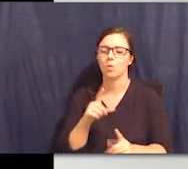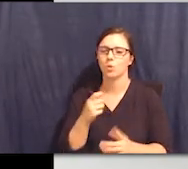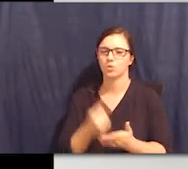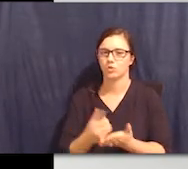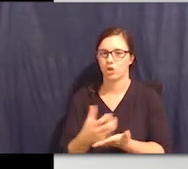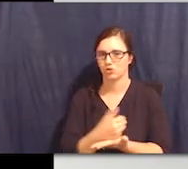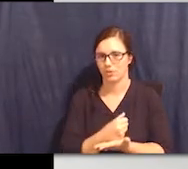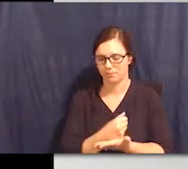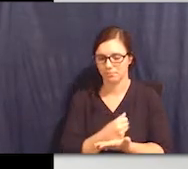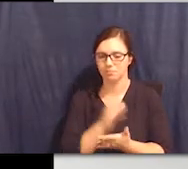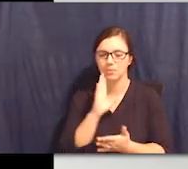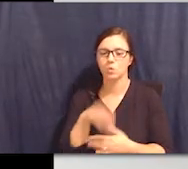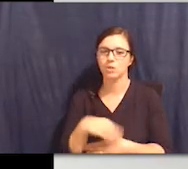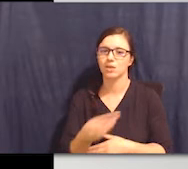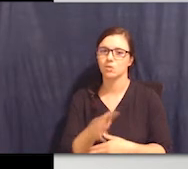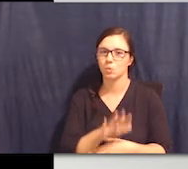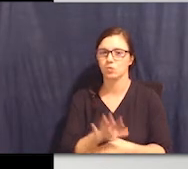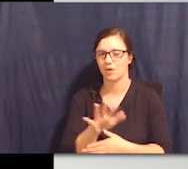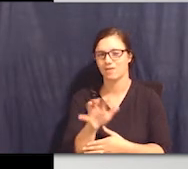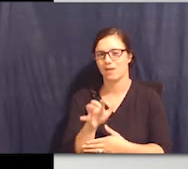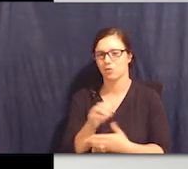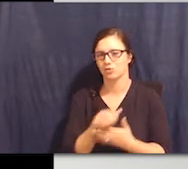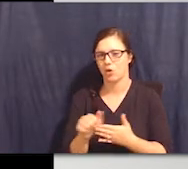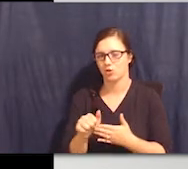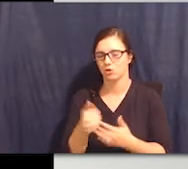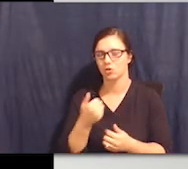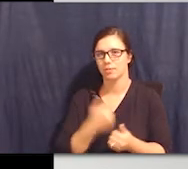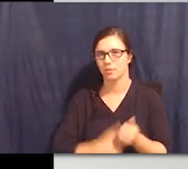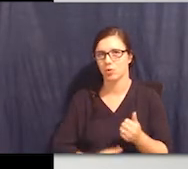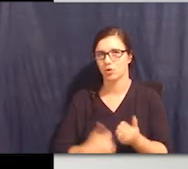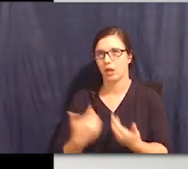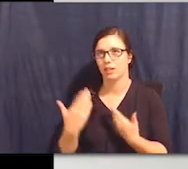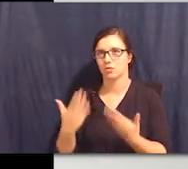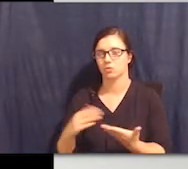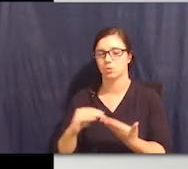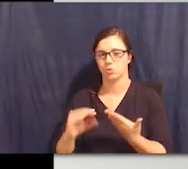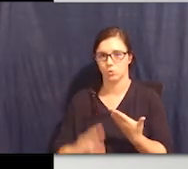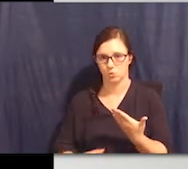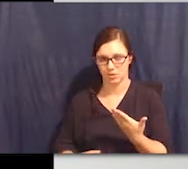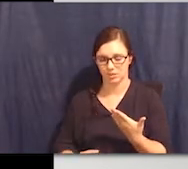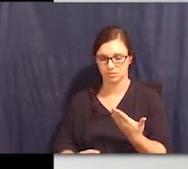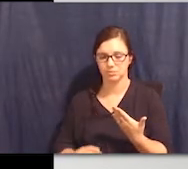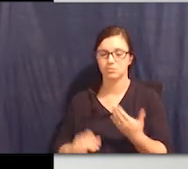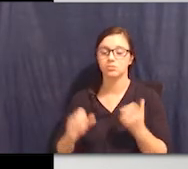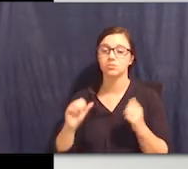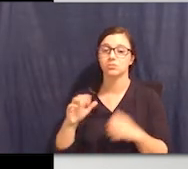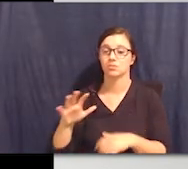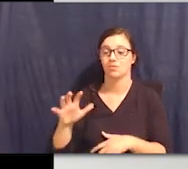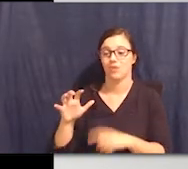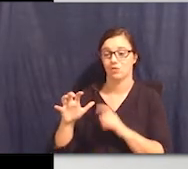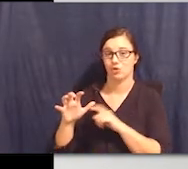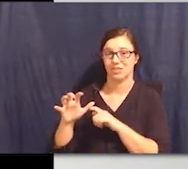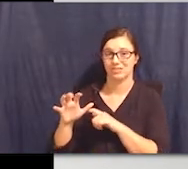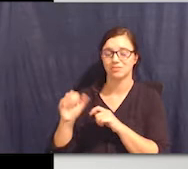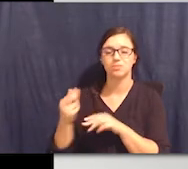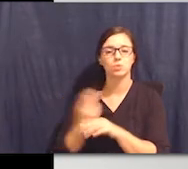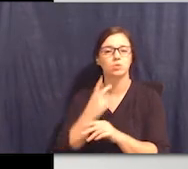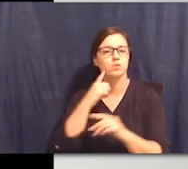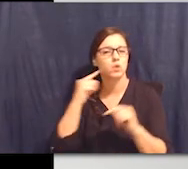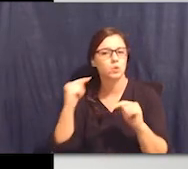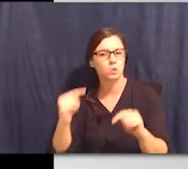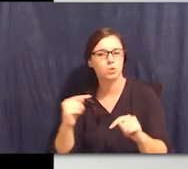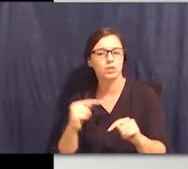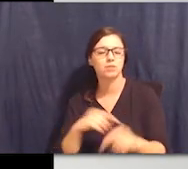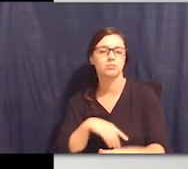and it'll give you about $500 per eligible student. And you can use this money for tutoring,